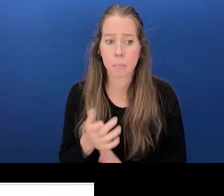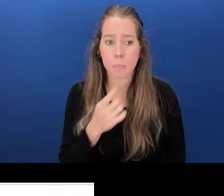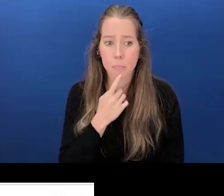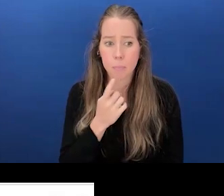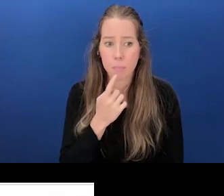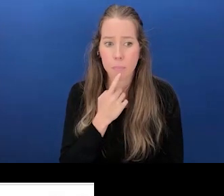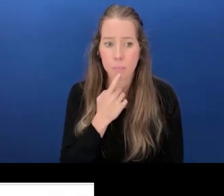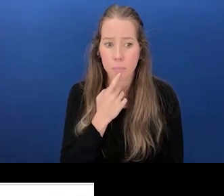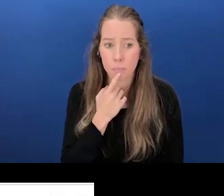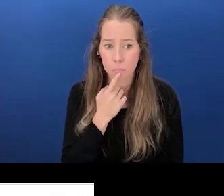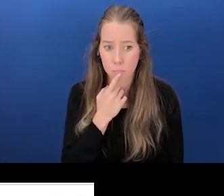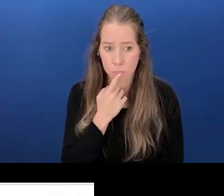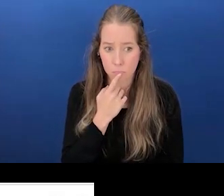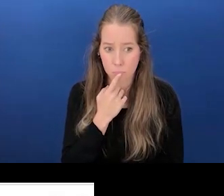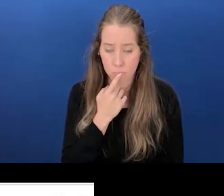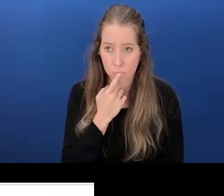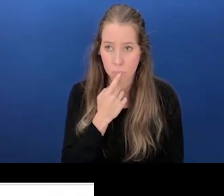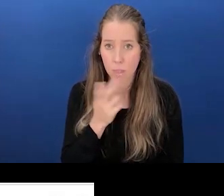let's see. So